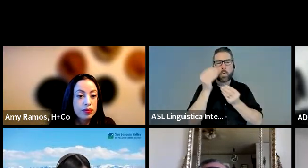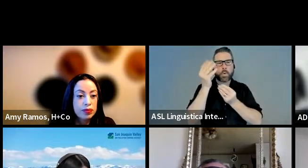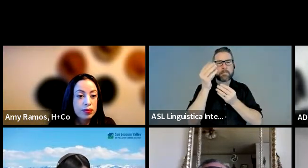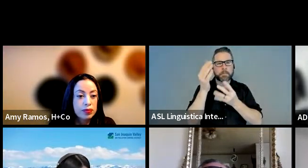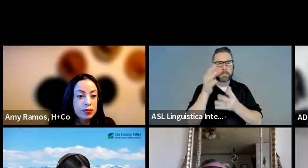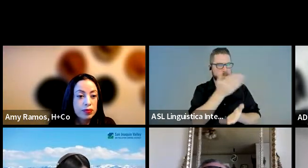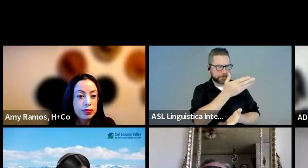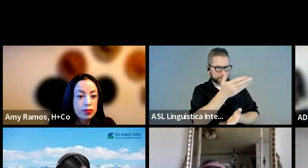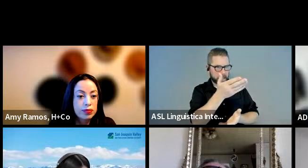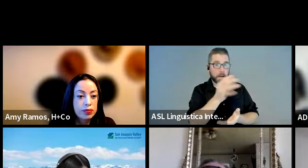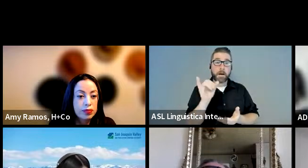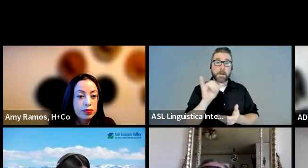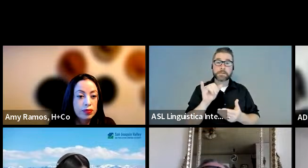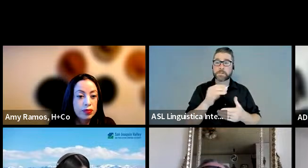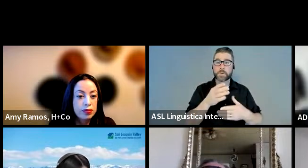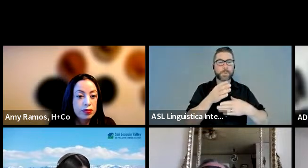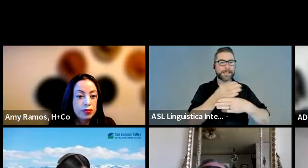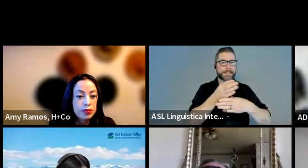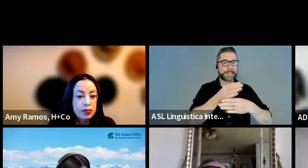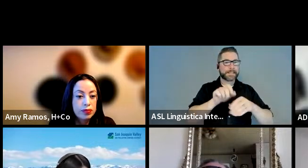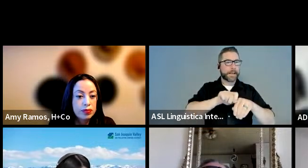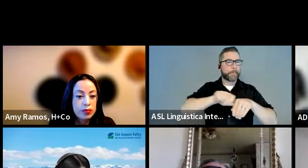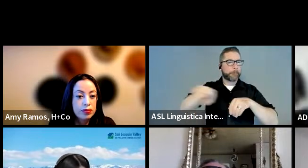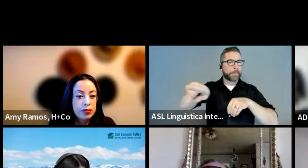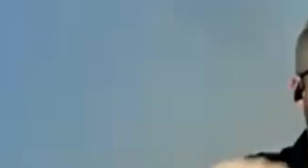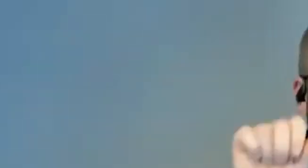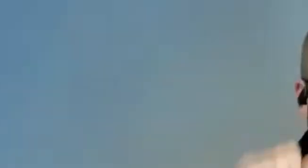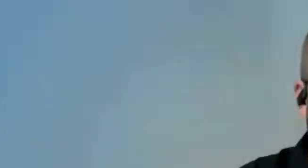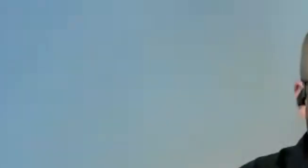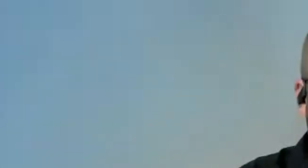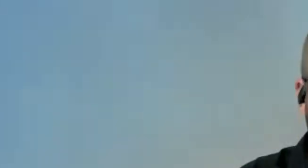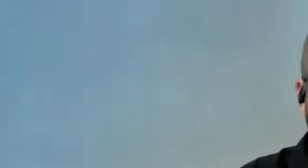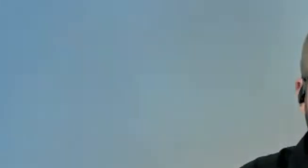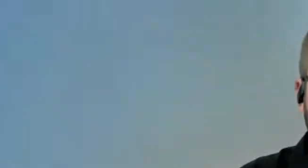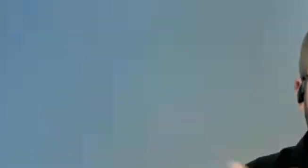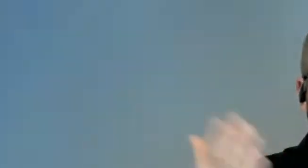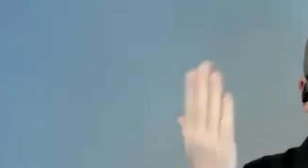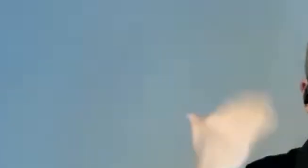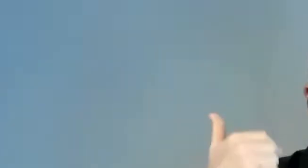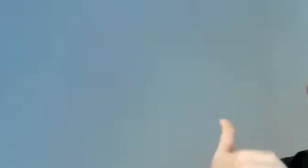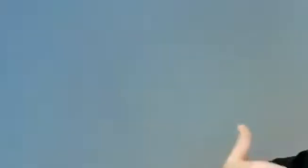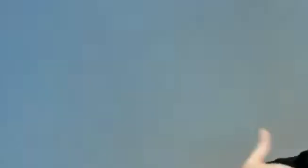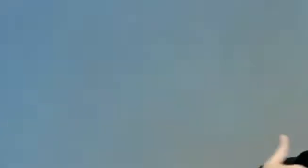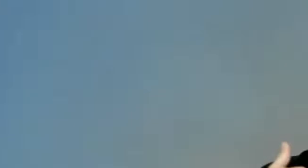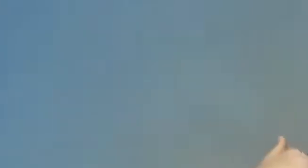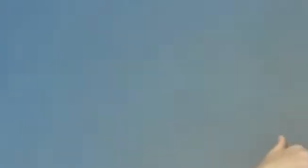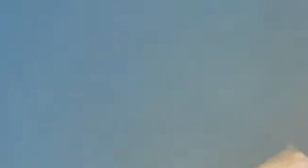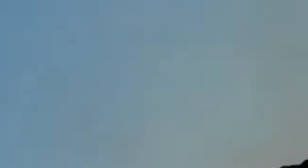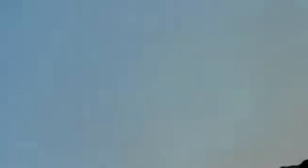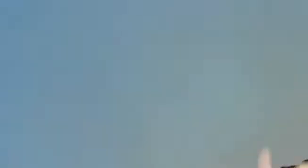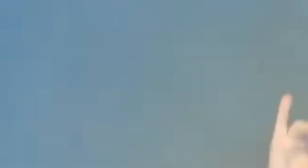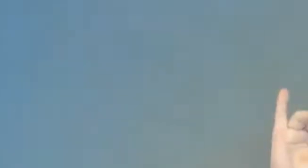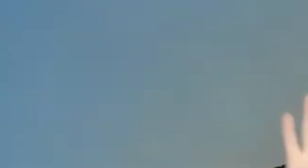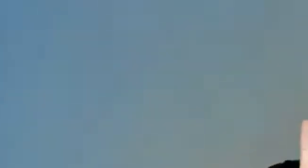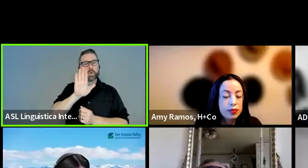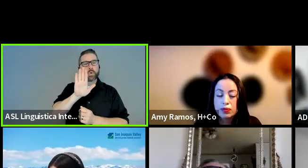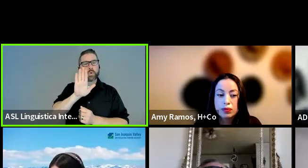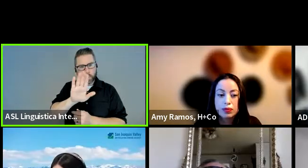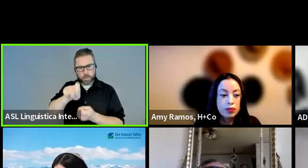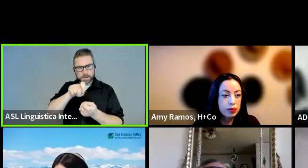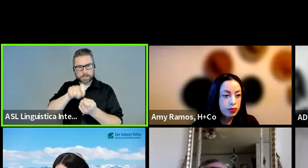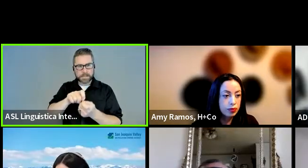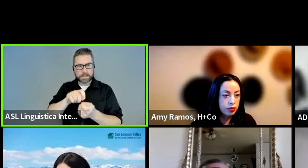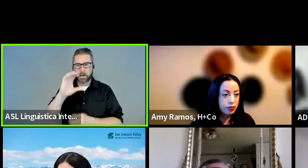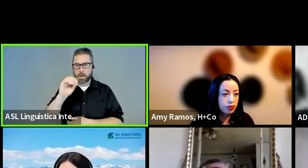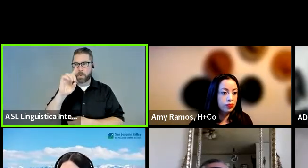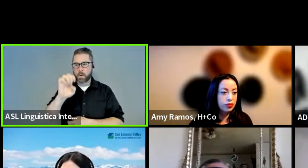friends and neighbors and family. The email you got was like a very specific code just for you. But if you go to this website, it actually